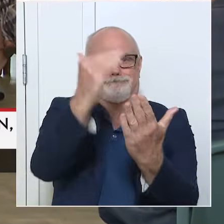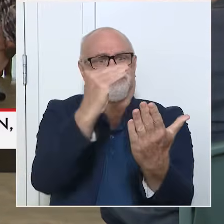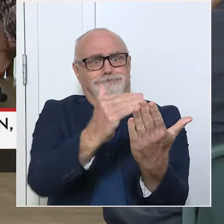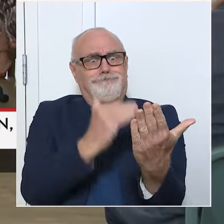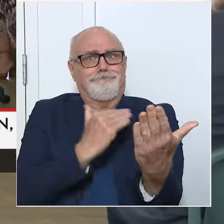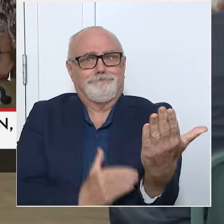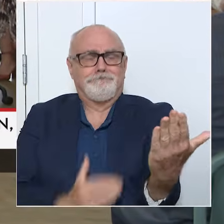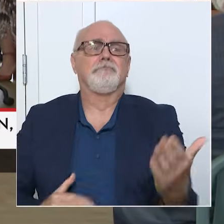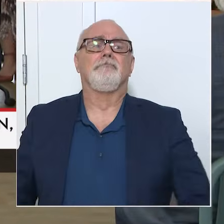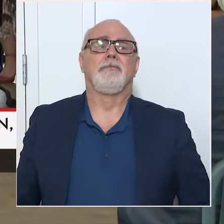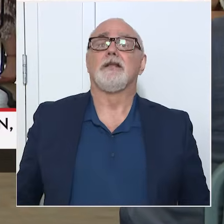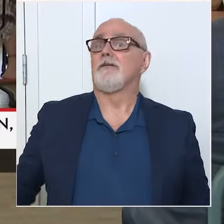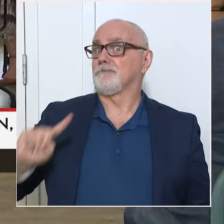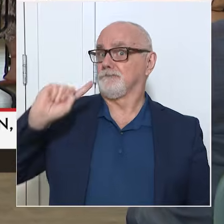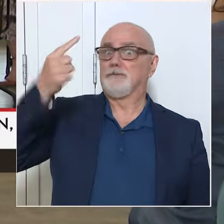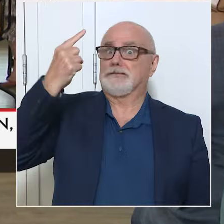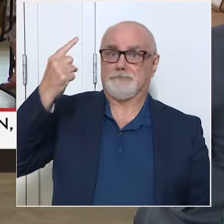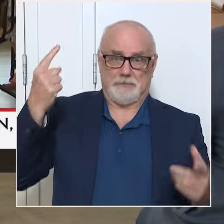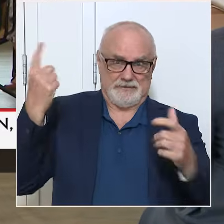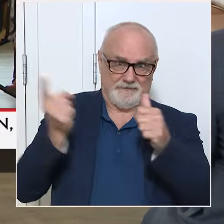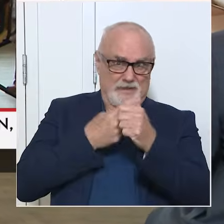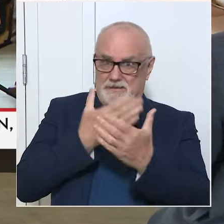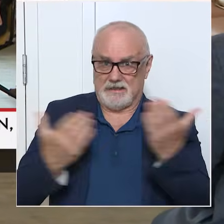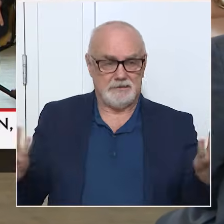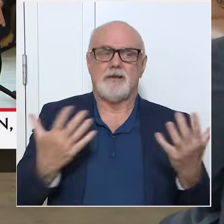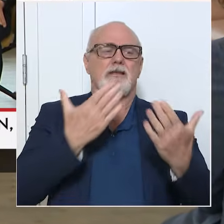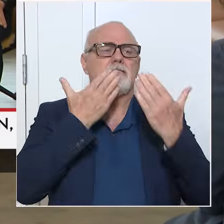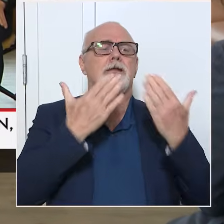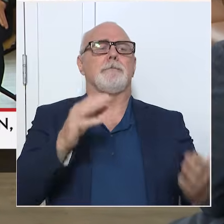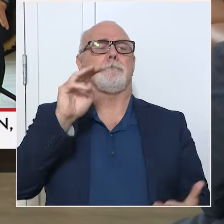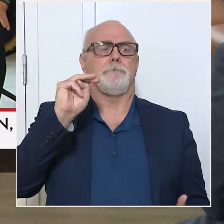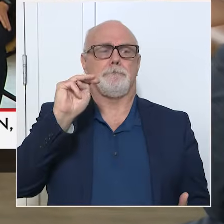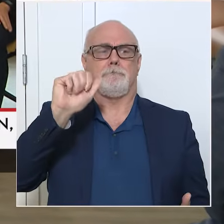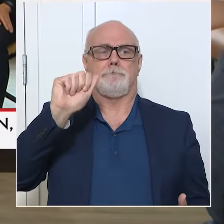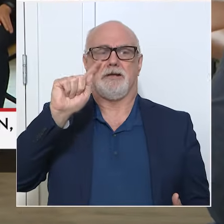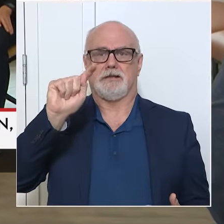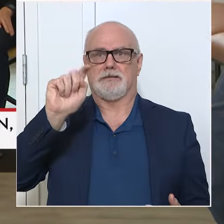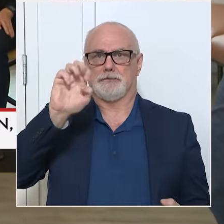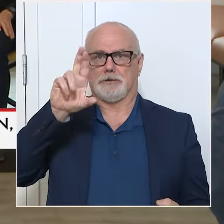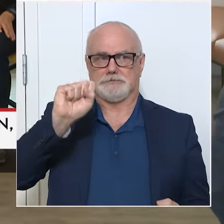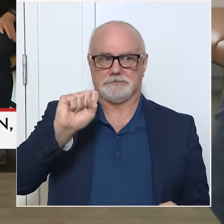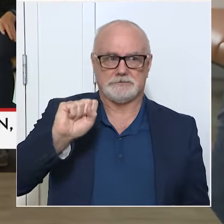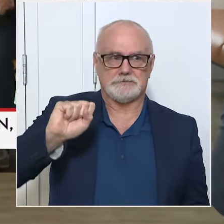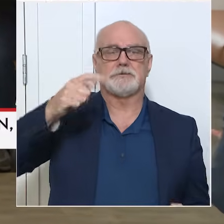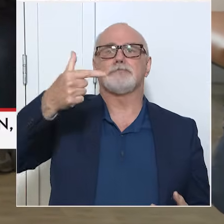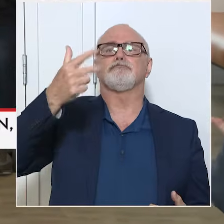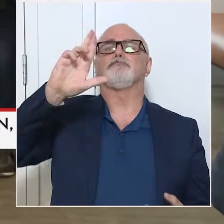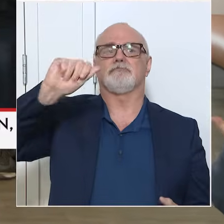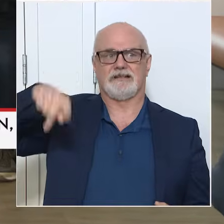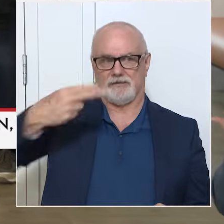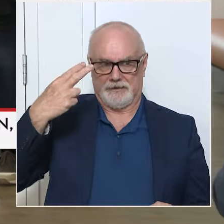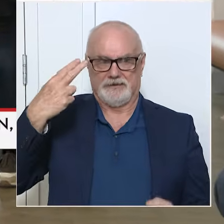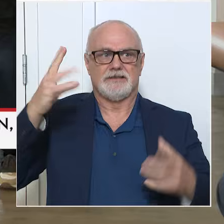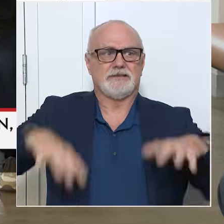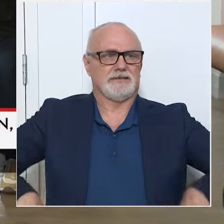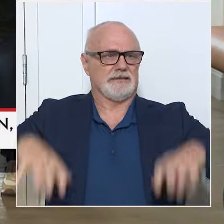say thank you to Matters Graph. We are in their beautiful space. Thank you for hosting us, Mark.